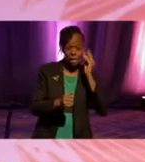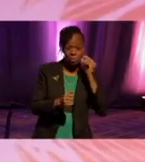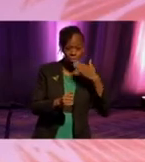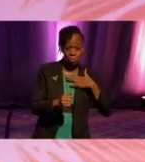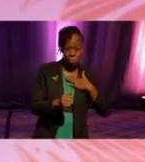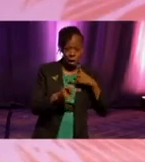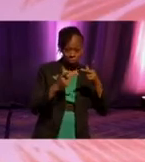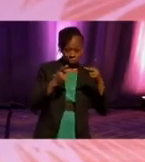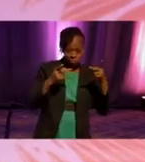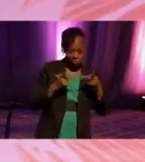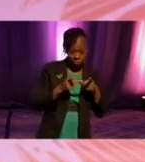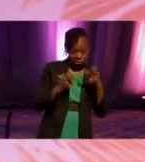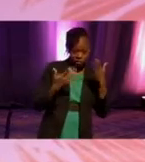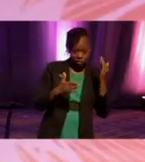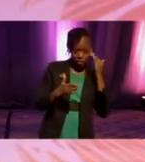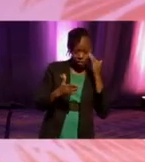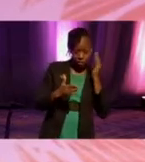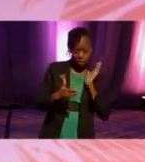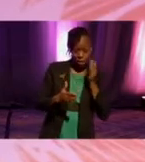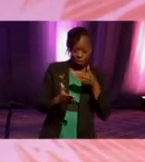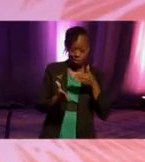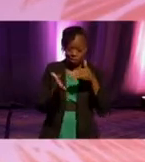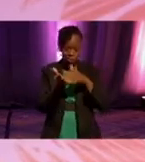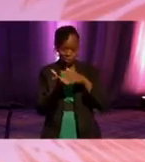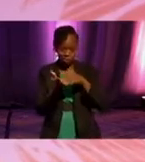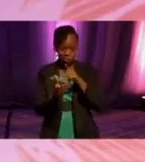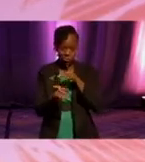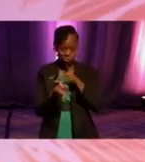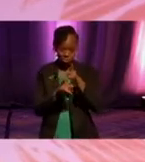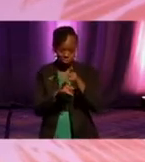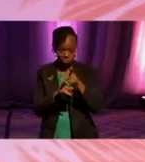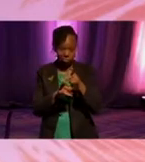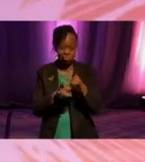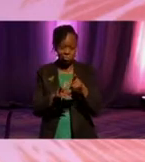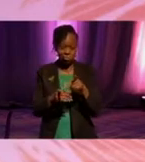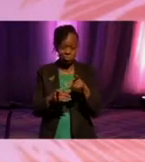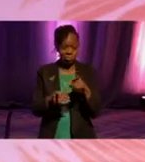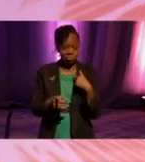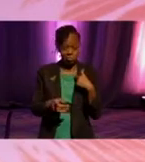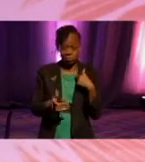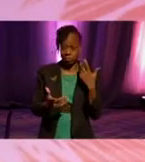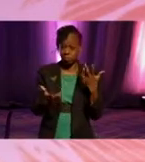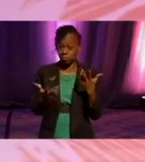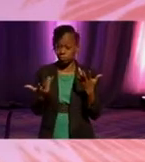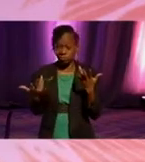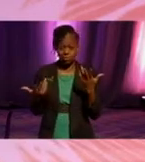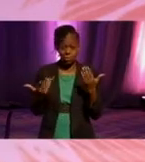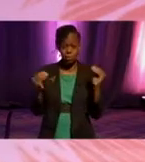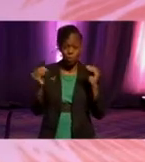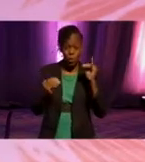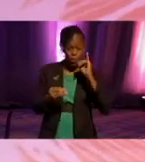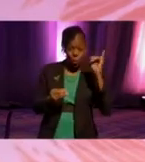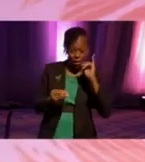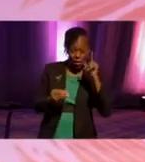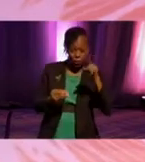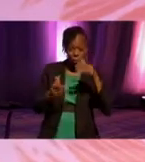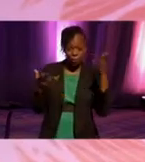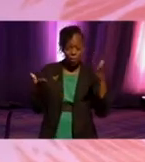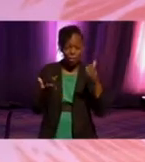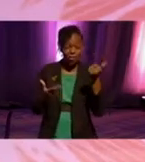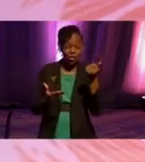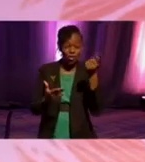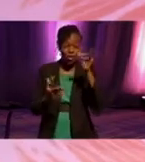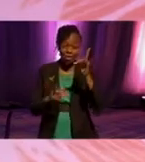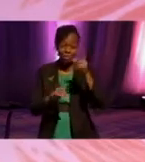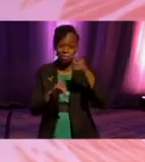know our medical professionals, I had no idea that we would be here 18